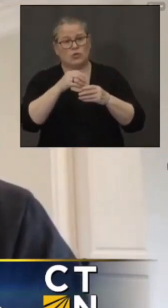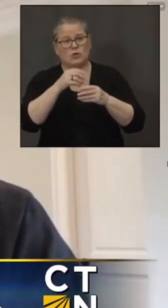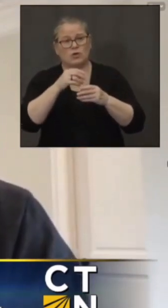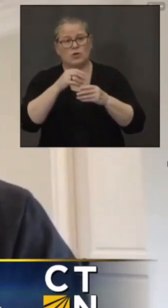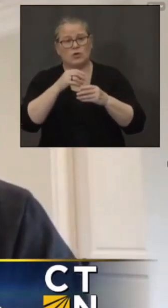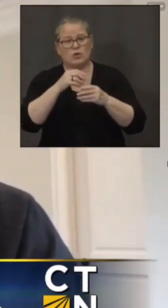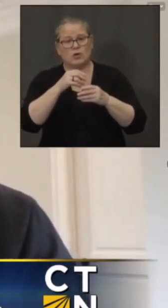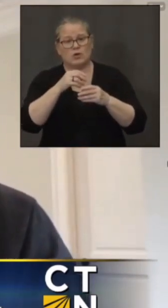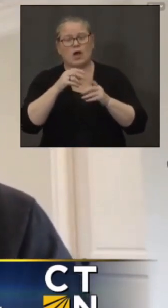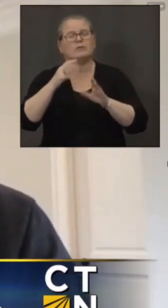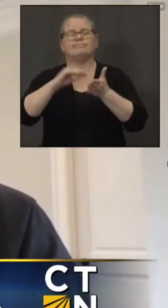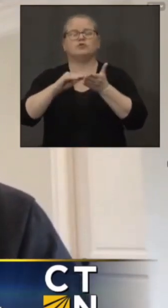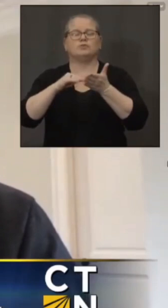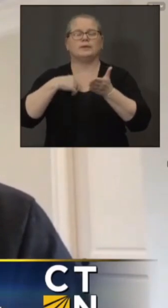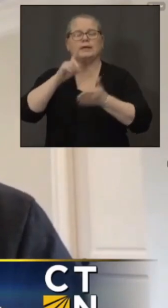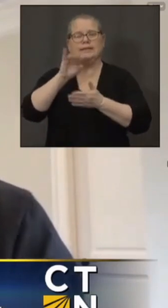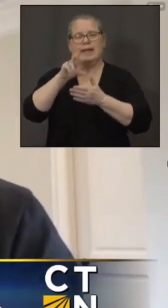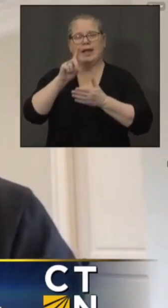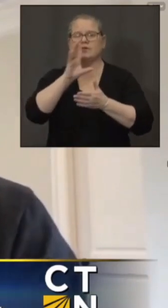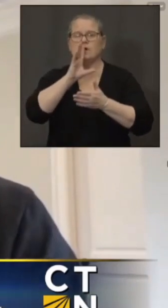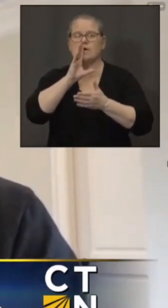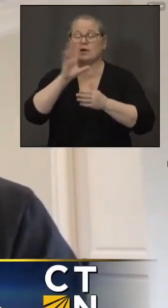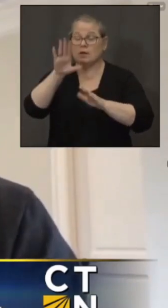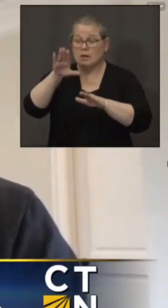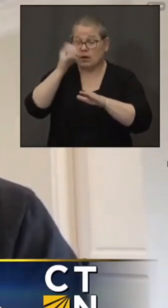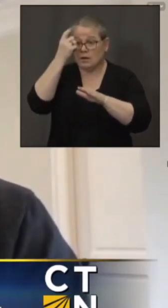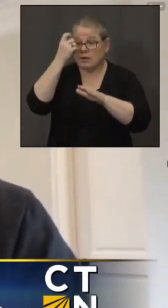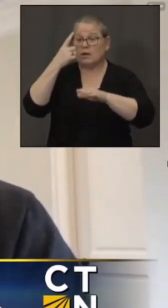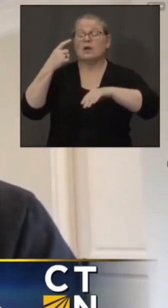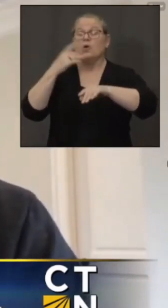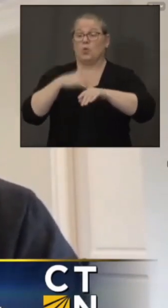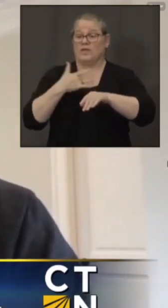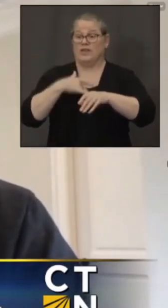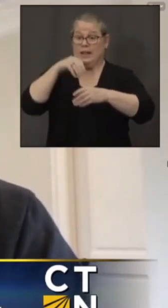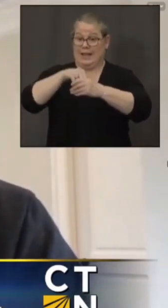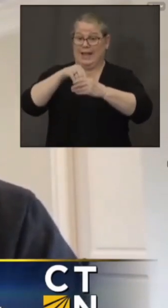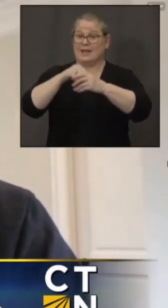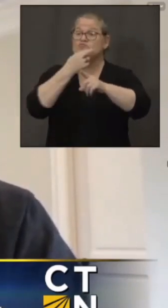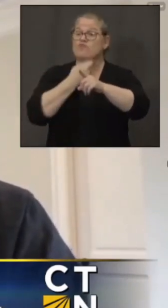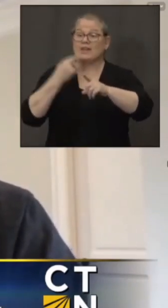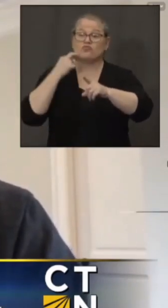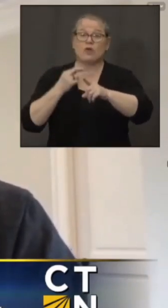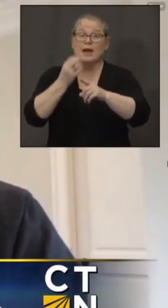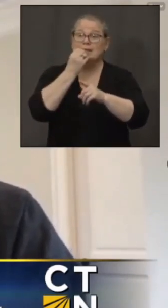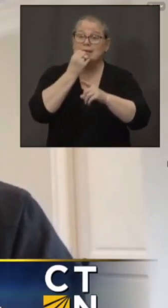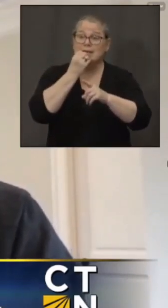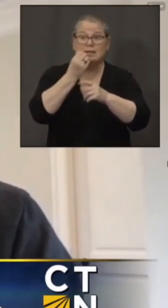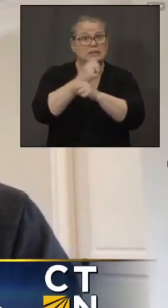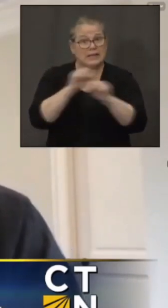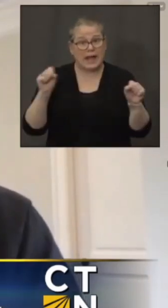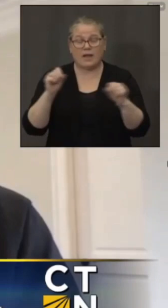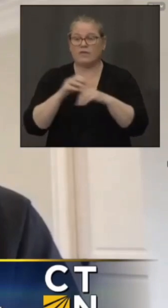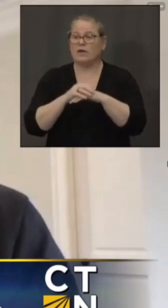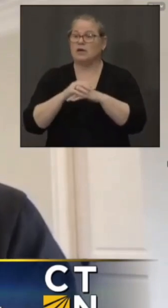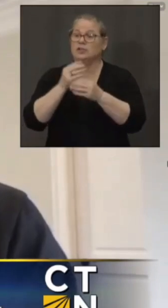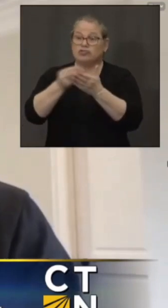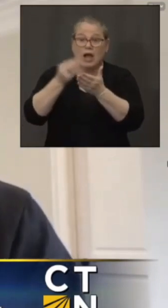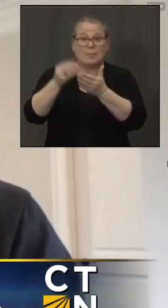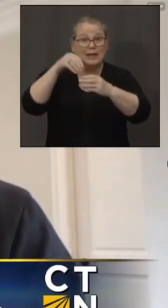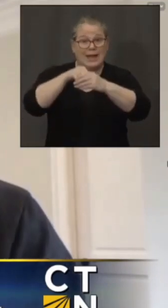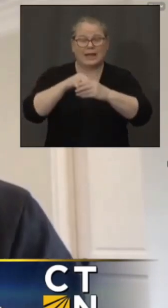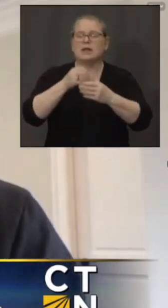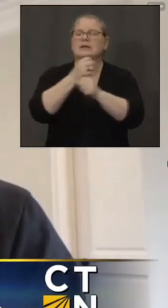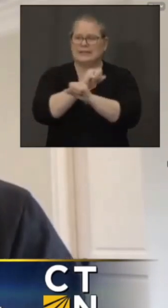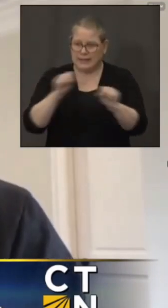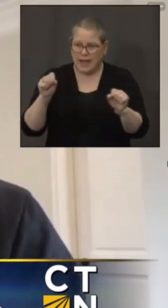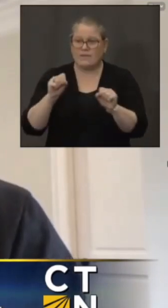taken that the proprietors are taking it very carefully. 8 months into this pandemic, there's a bit of fatigue, but done with the safeguards